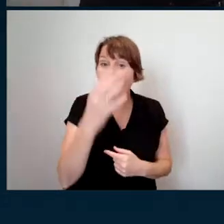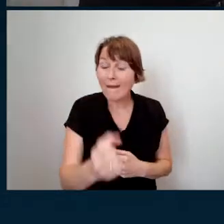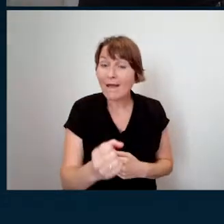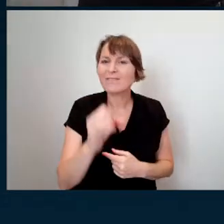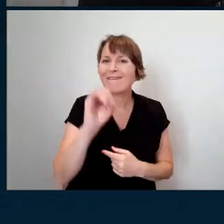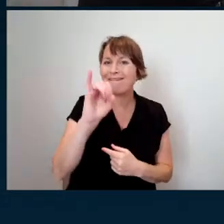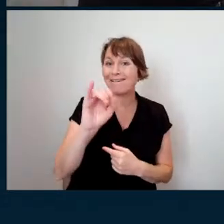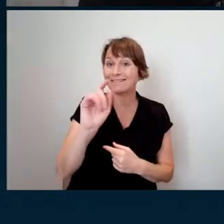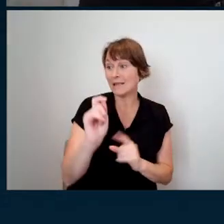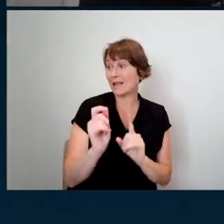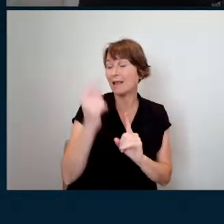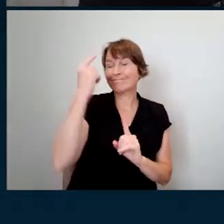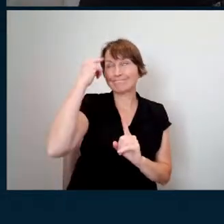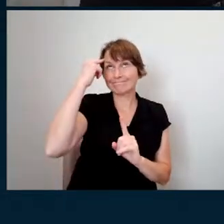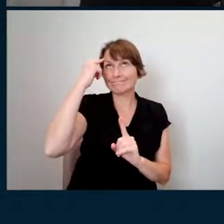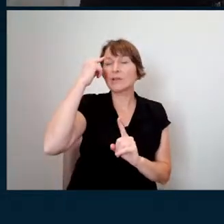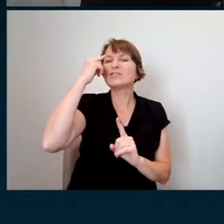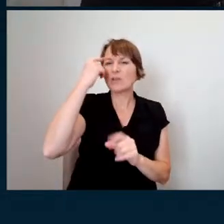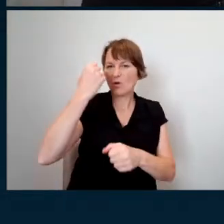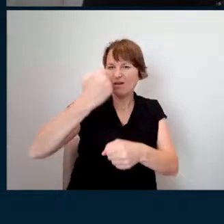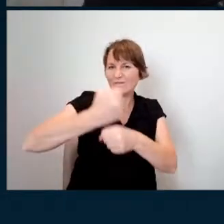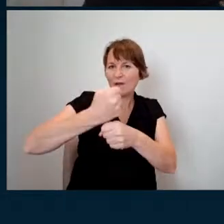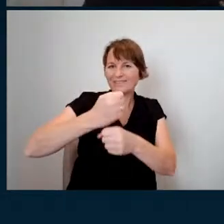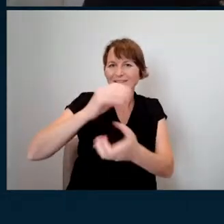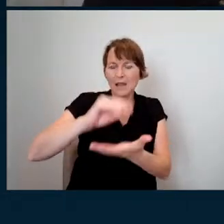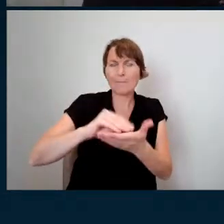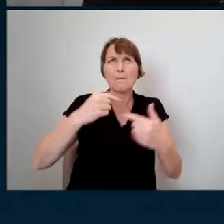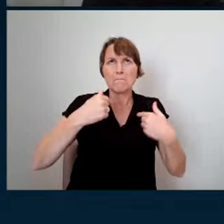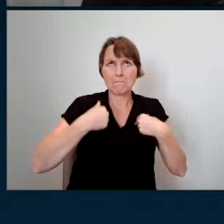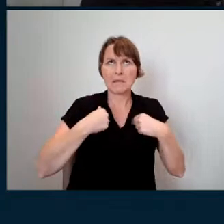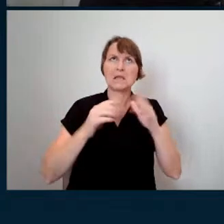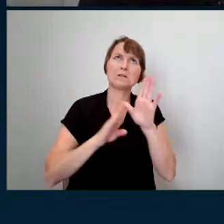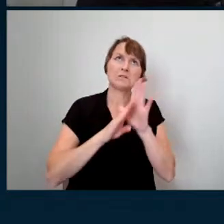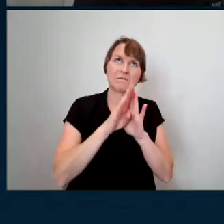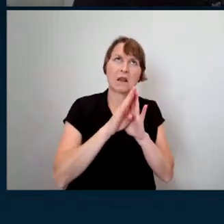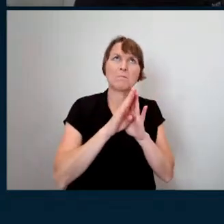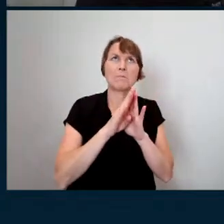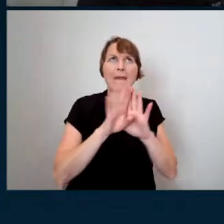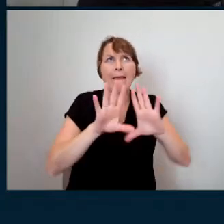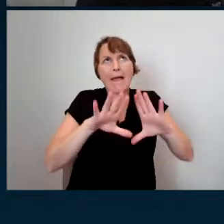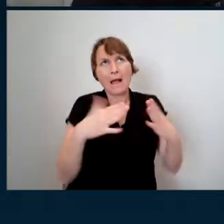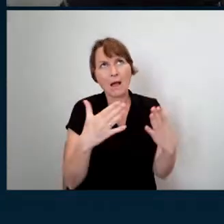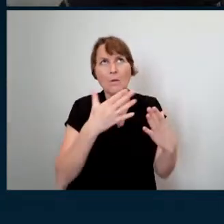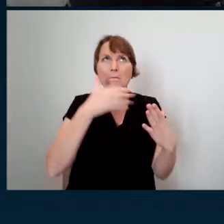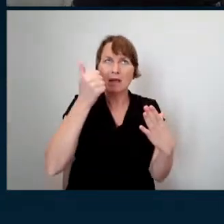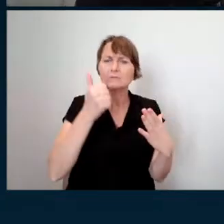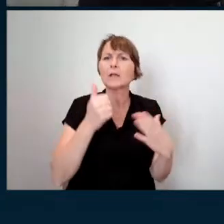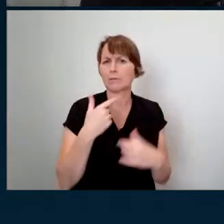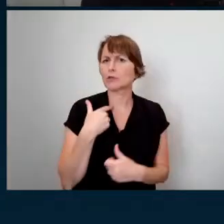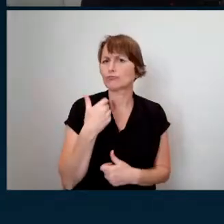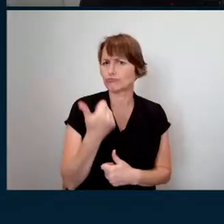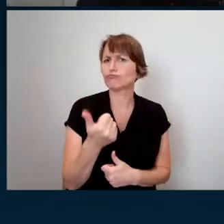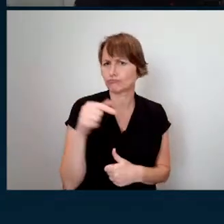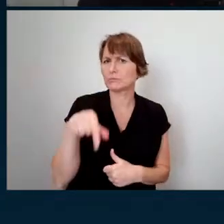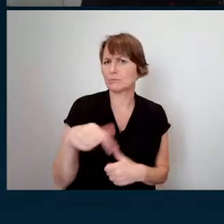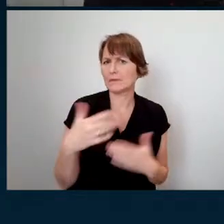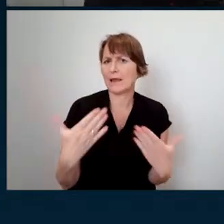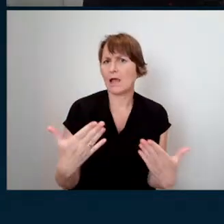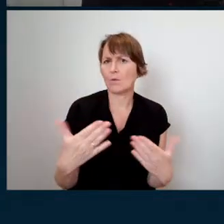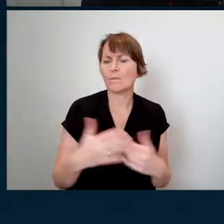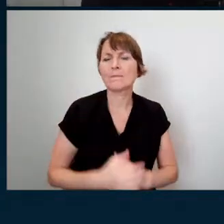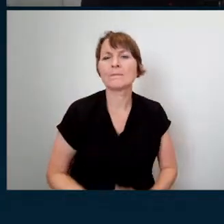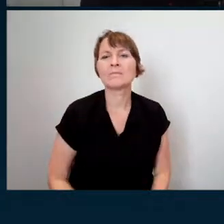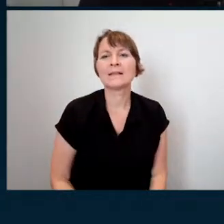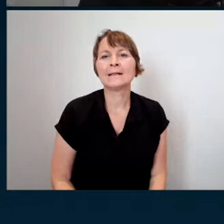app can get you in a developer mindset, which I think is a good thing at this point. And it's the